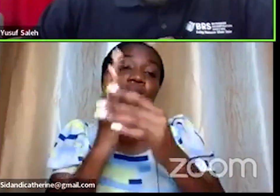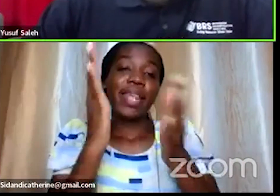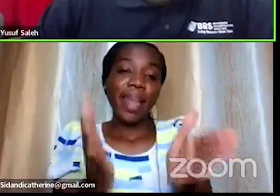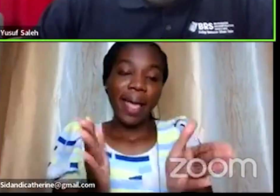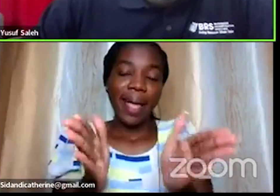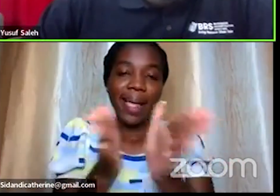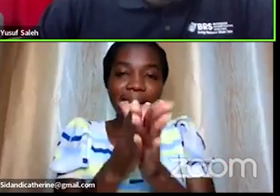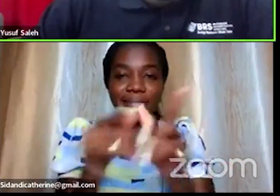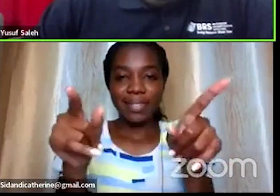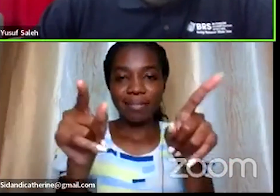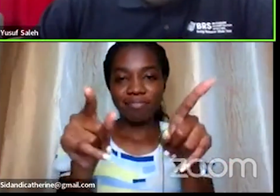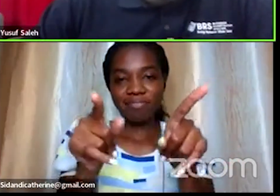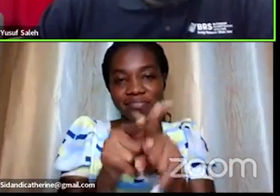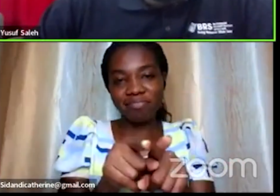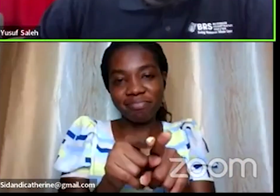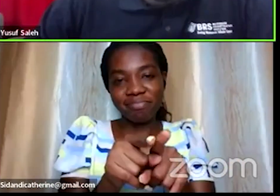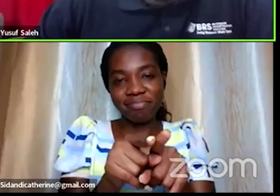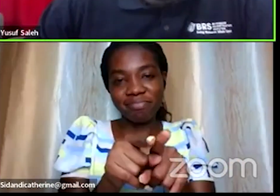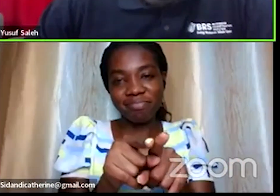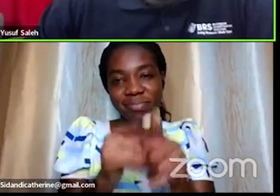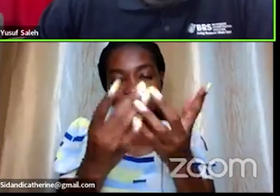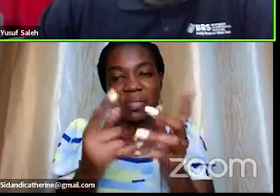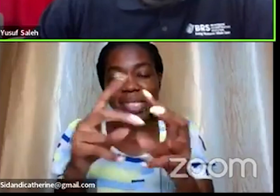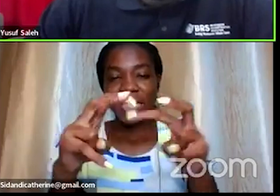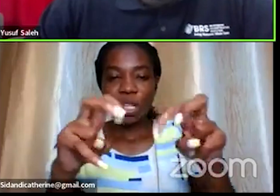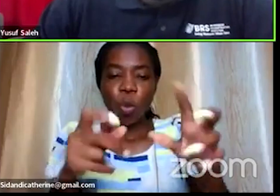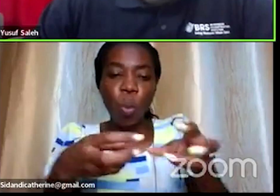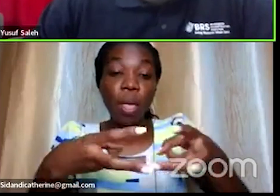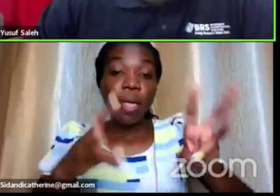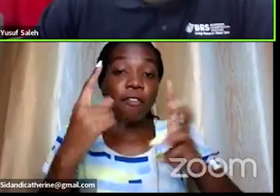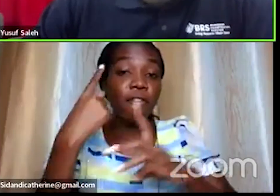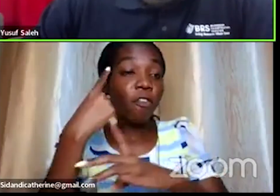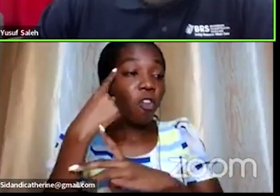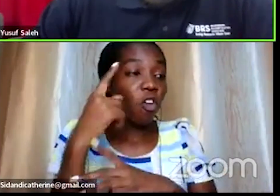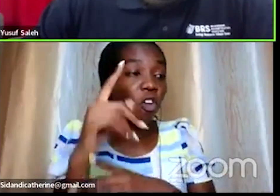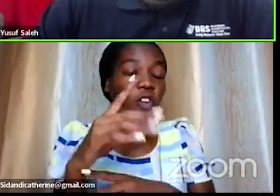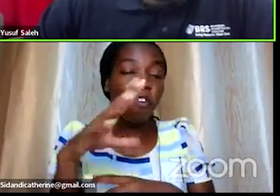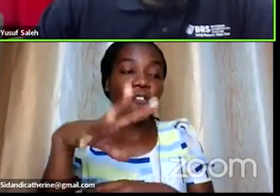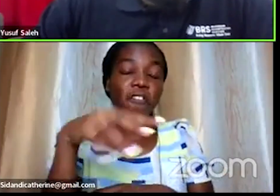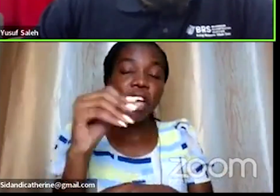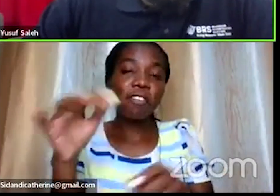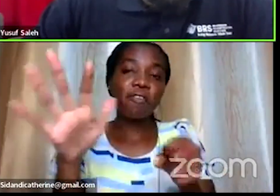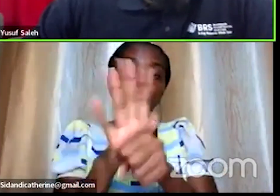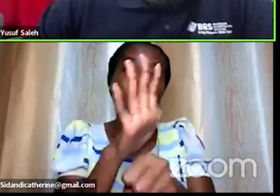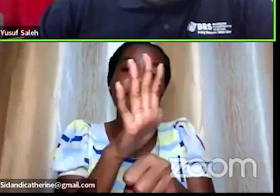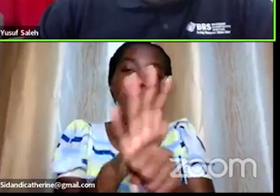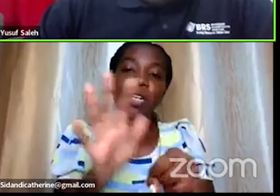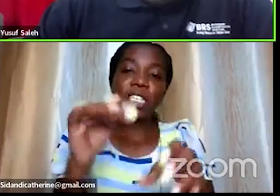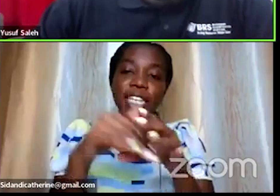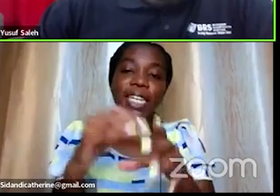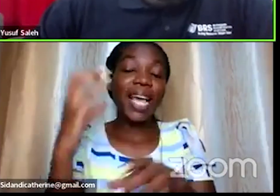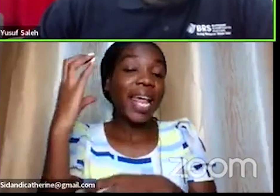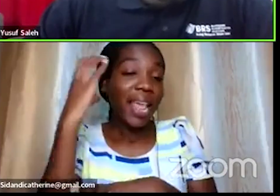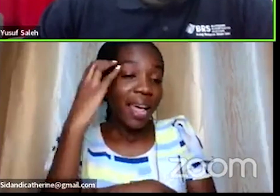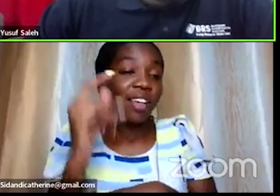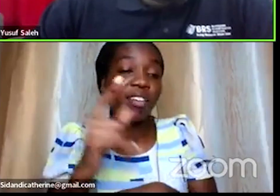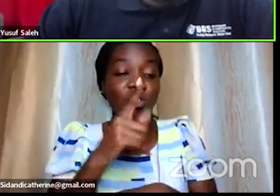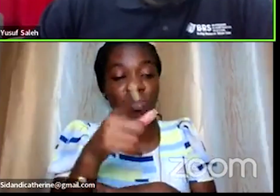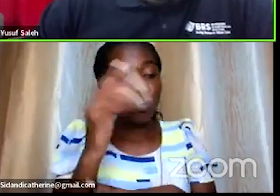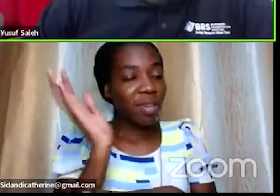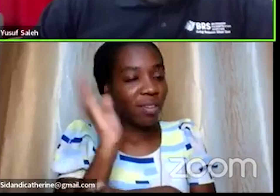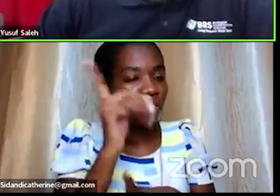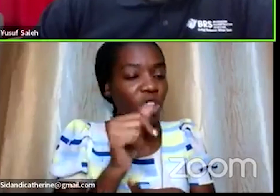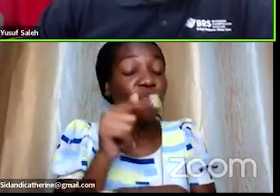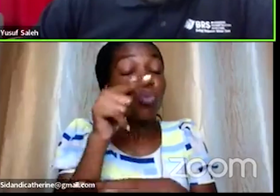to proactively seek ways of finding fulfillment in your career. So you are the one to take